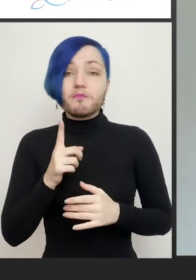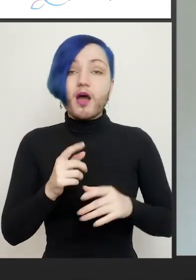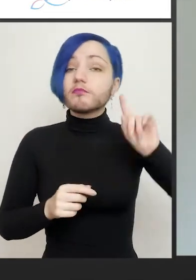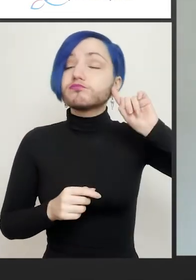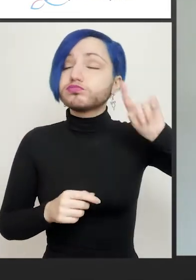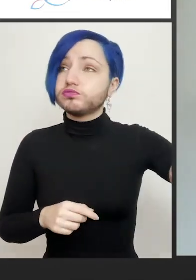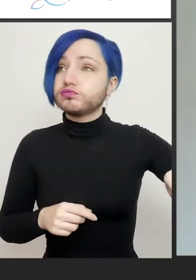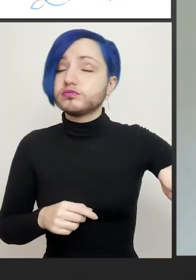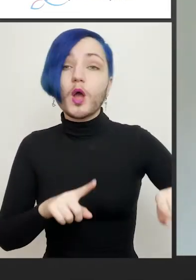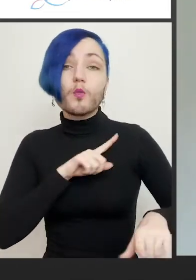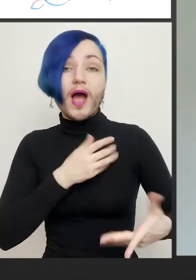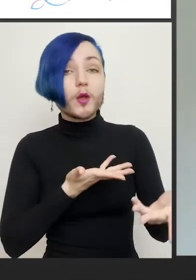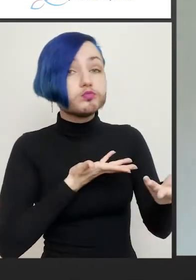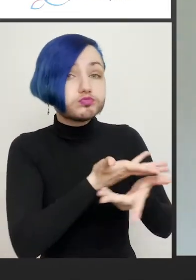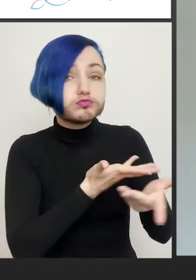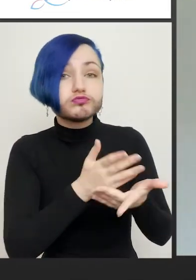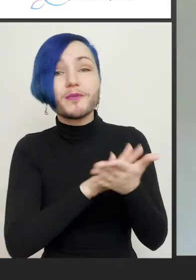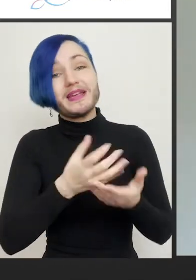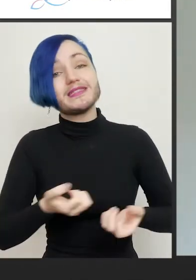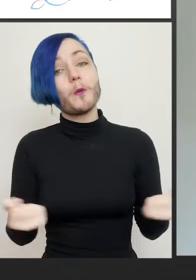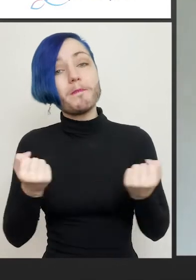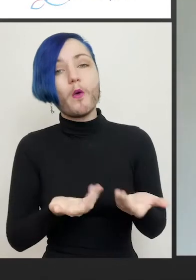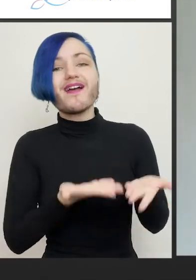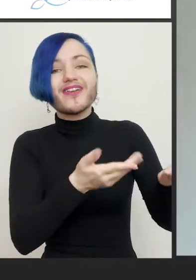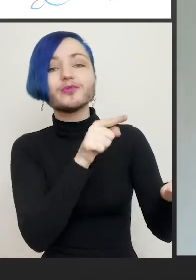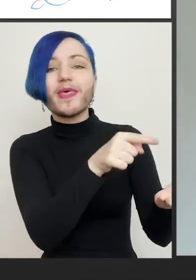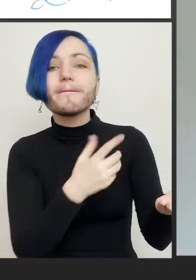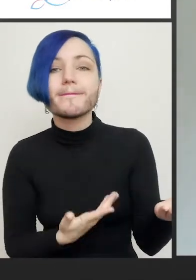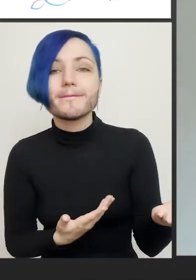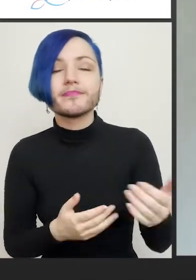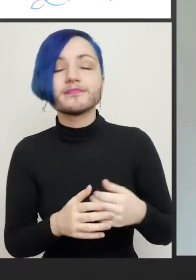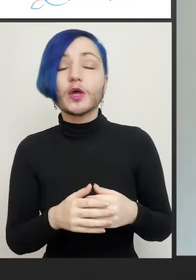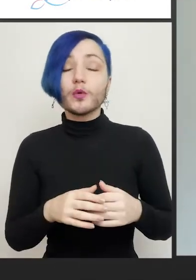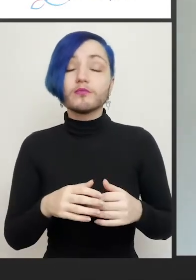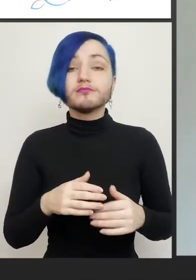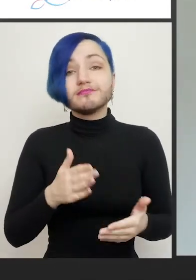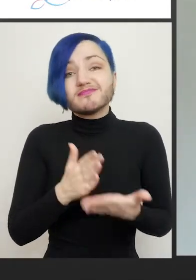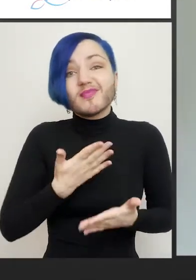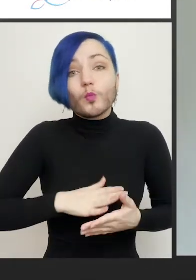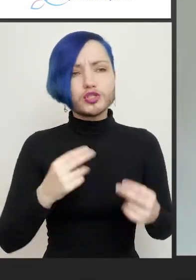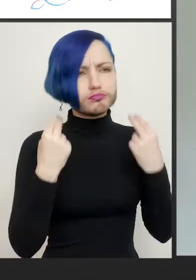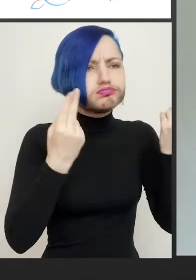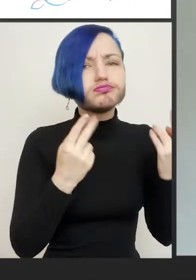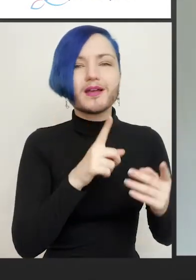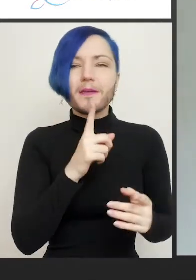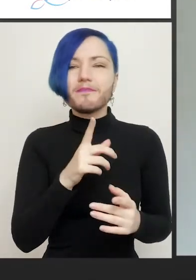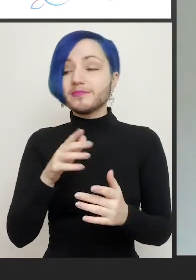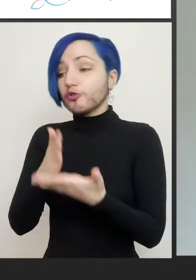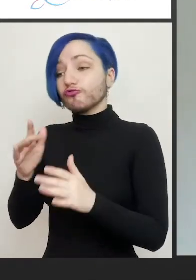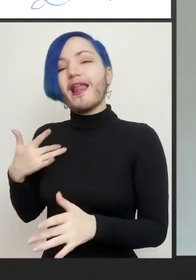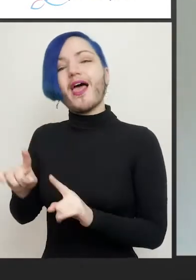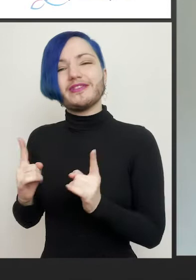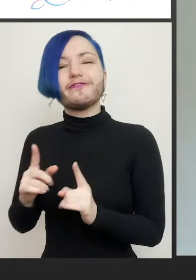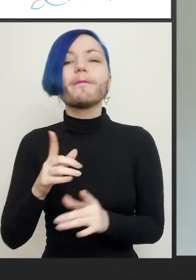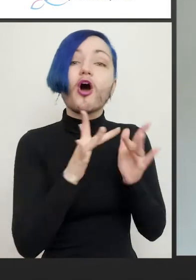give them power when you engage with them, as hard as it is, and wanting to stand up for yourself. You can stand up for yourself in real life, but the internet's got its own dynamics,